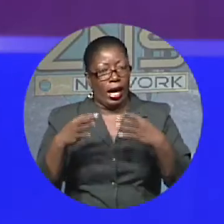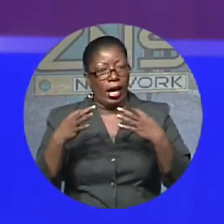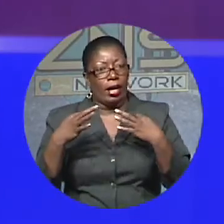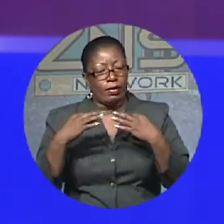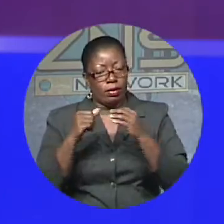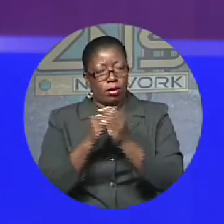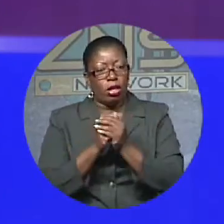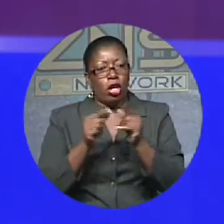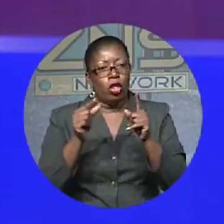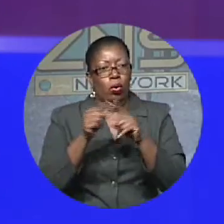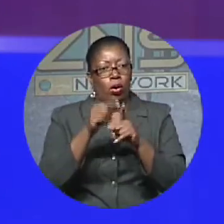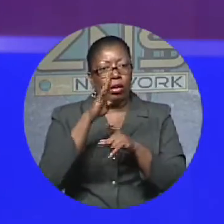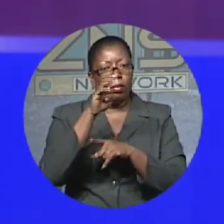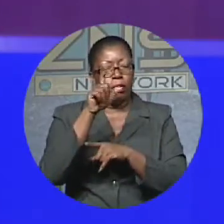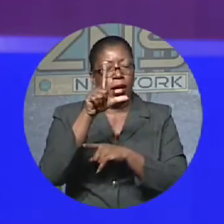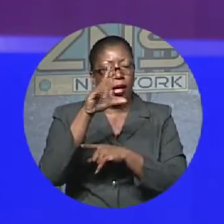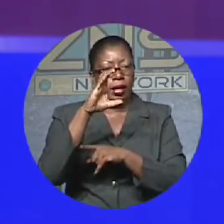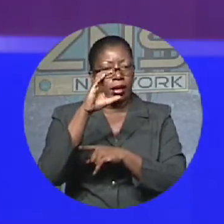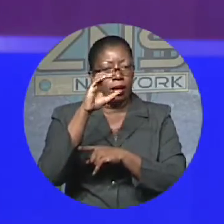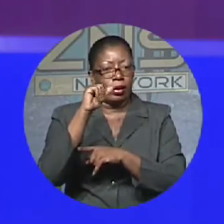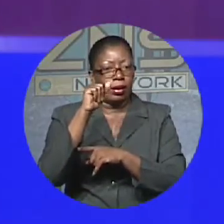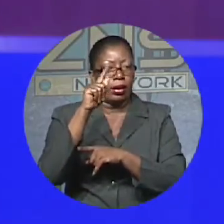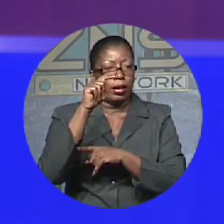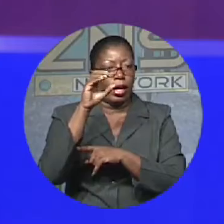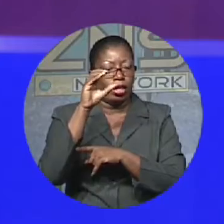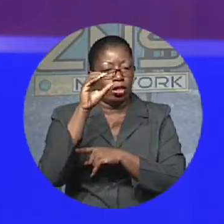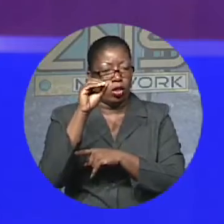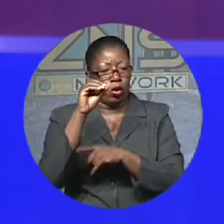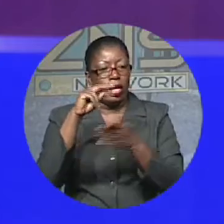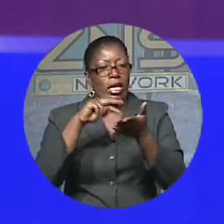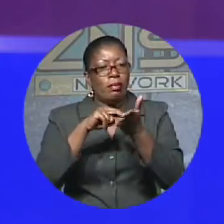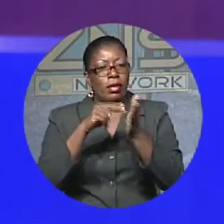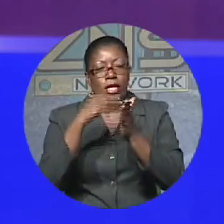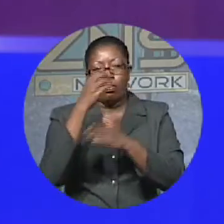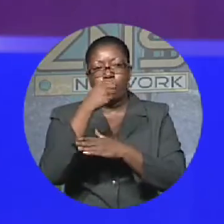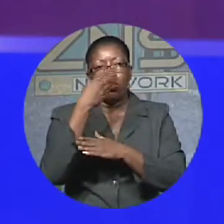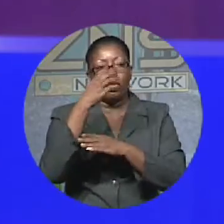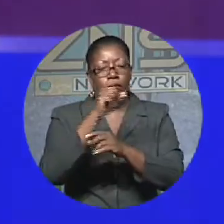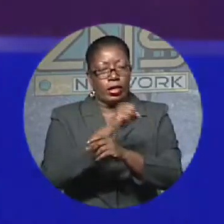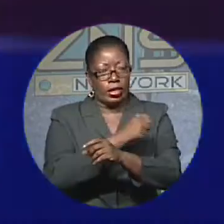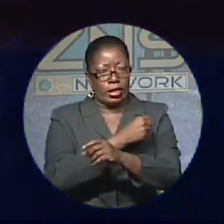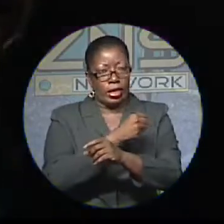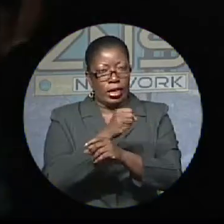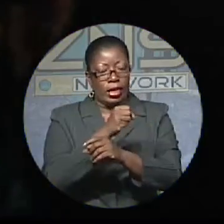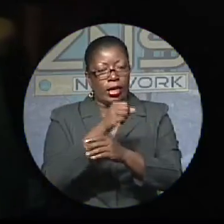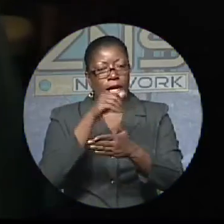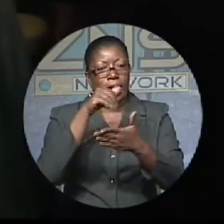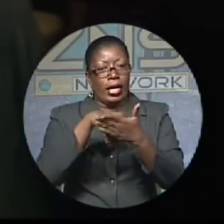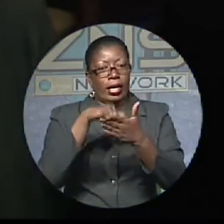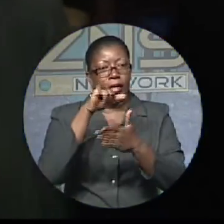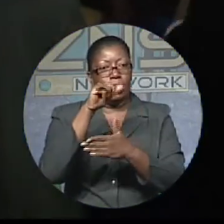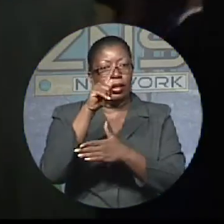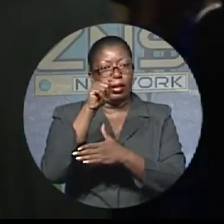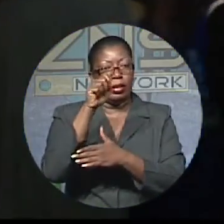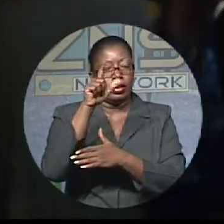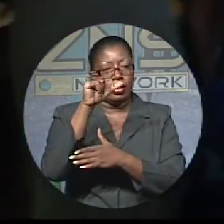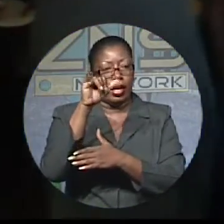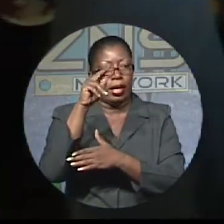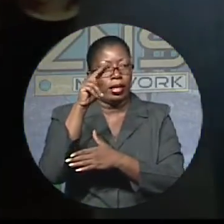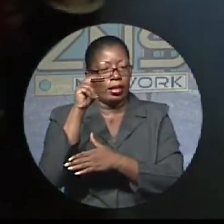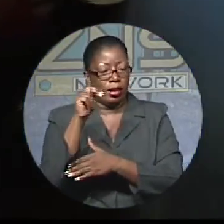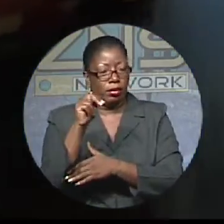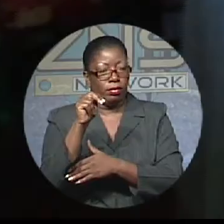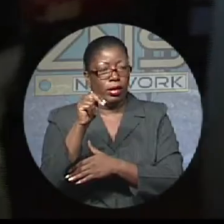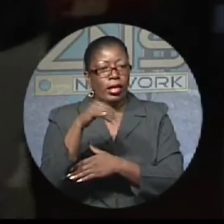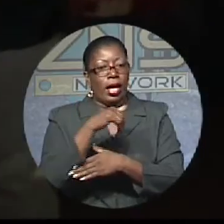The word bel canto means beautiful singing in Italian, and that's exactly what the illustrious group of musicians do. The bel canto singers are making